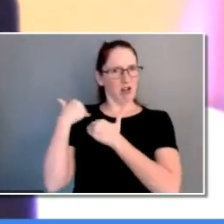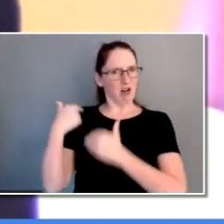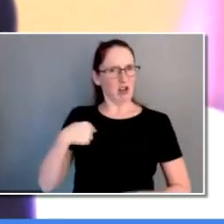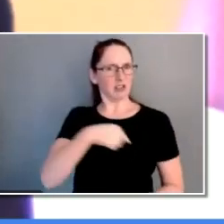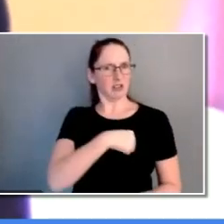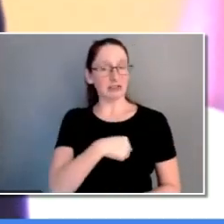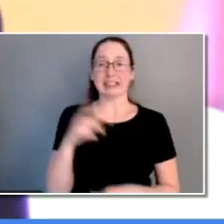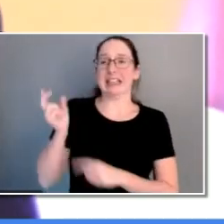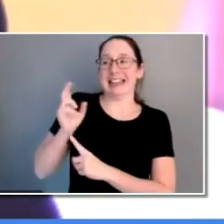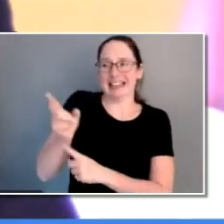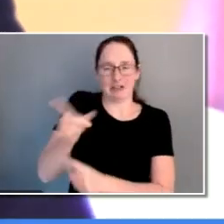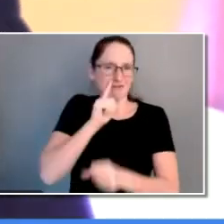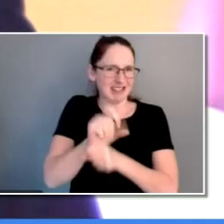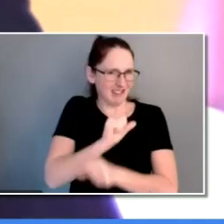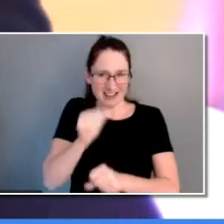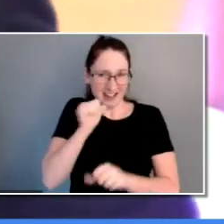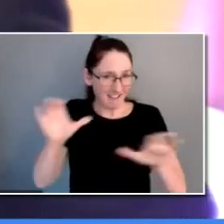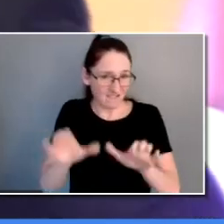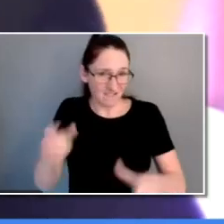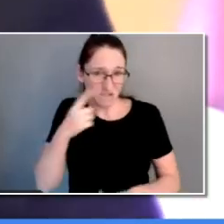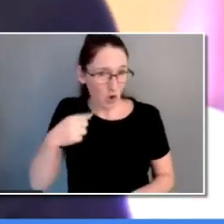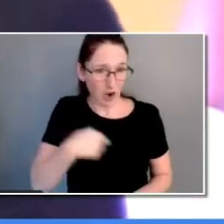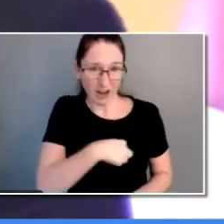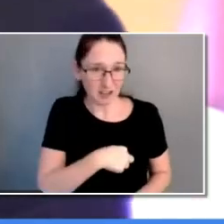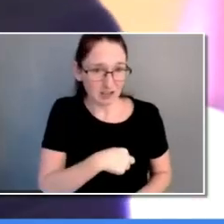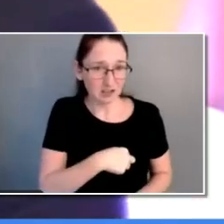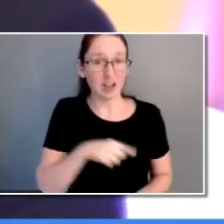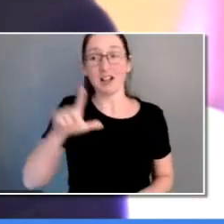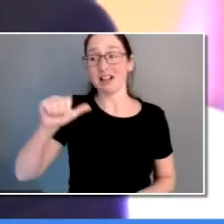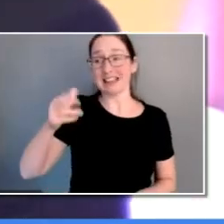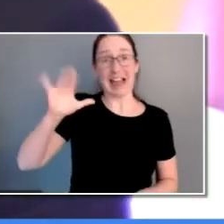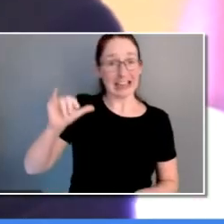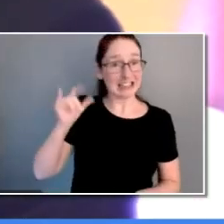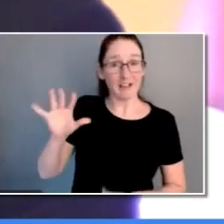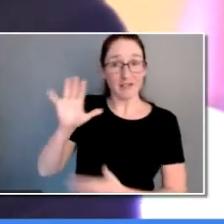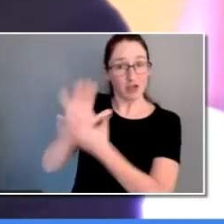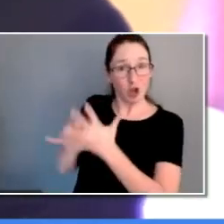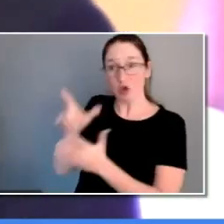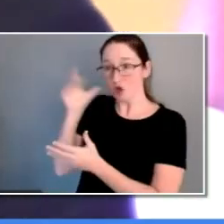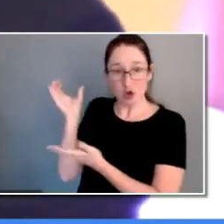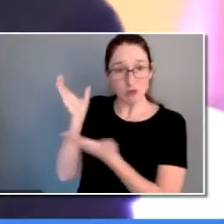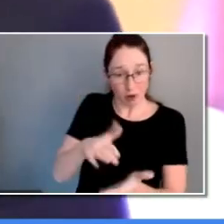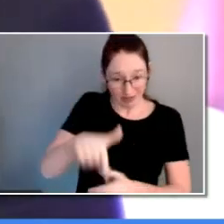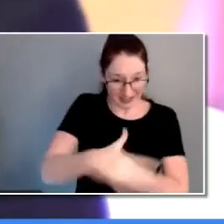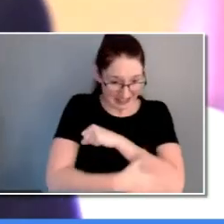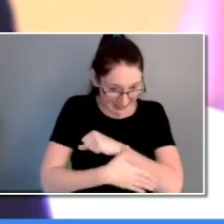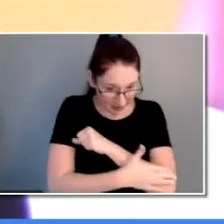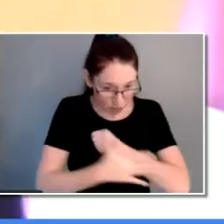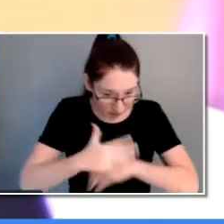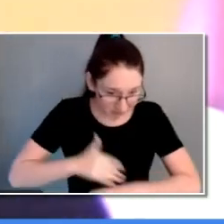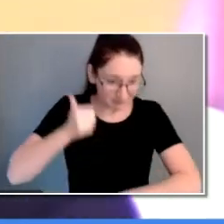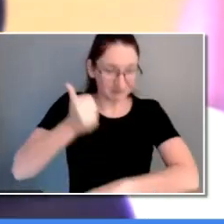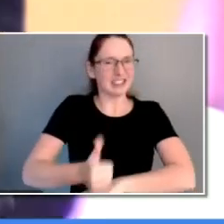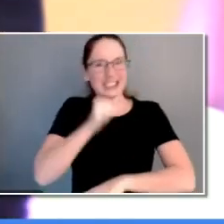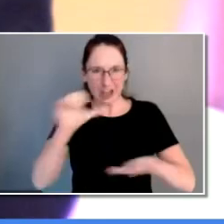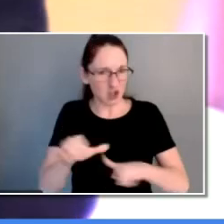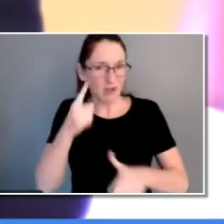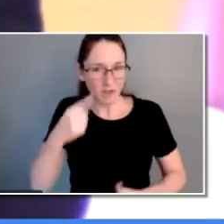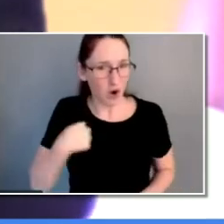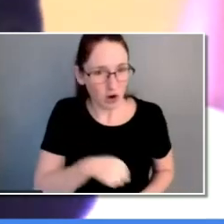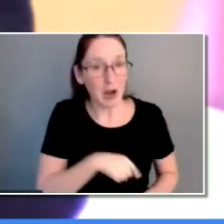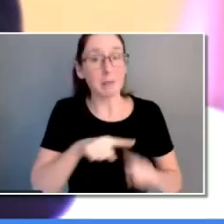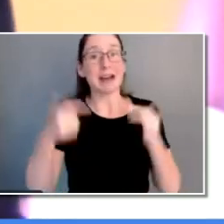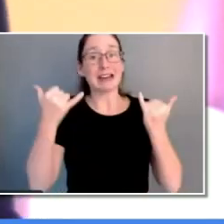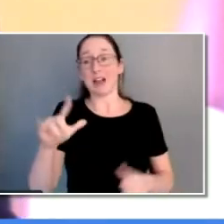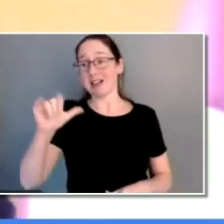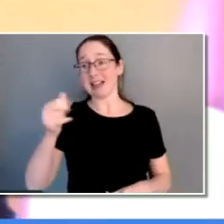History certainly won't do it for us, and the legacy of those who brought this country into being will not do it for us, but now the legacy of